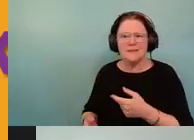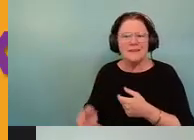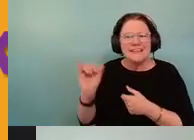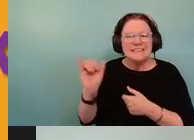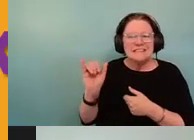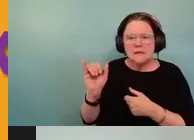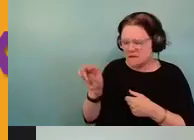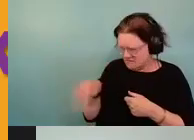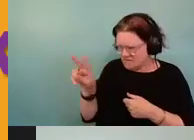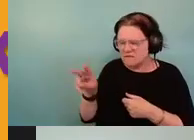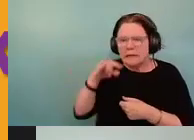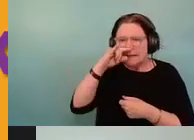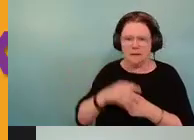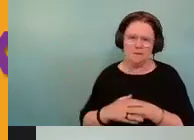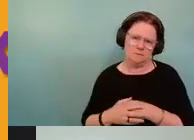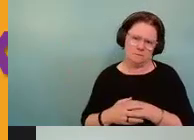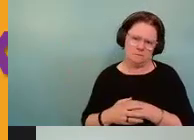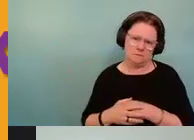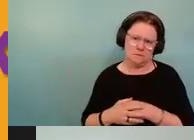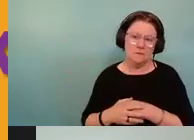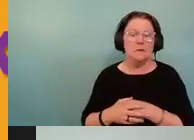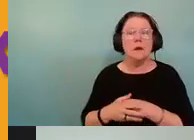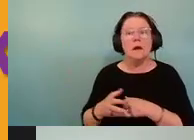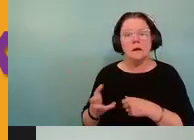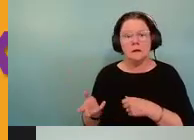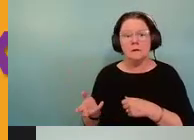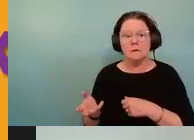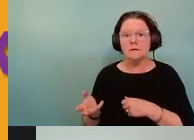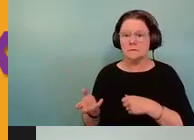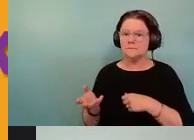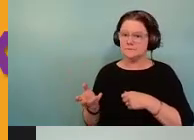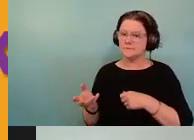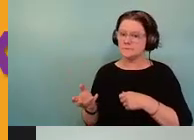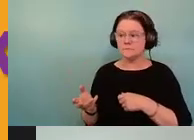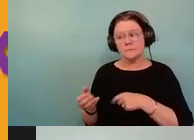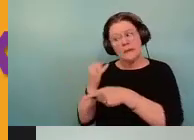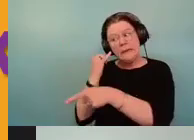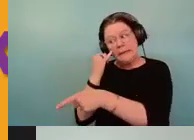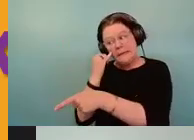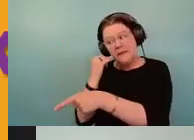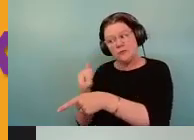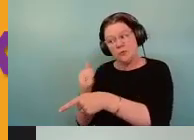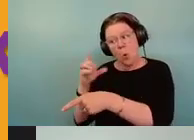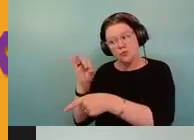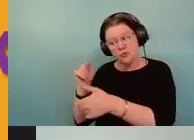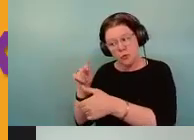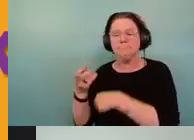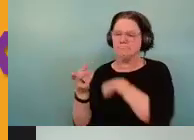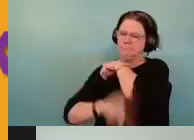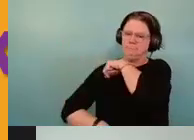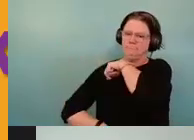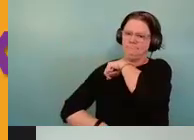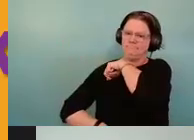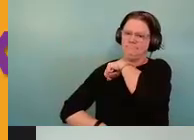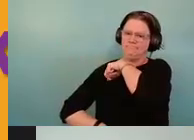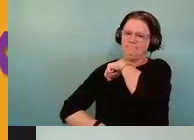a child or worse. And they're often told that if they don't do something that they will have repercussions.